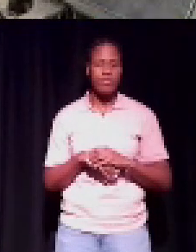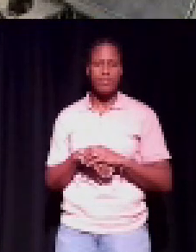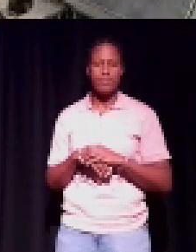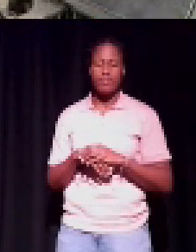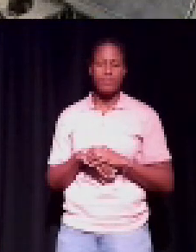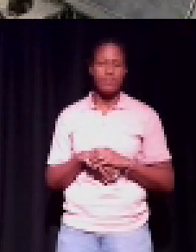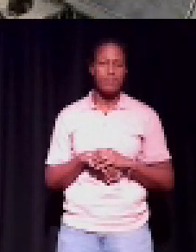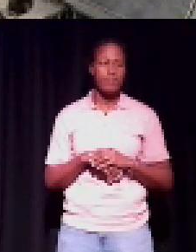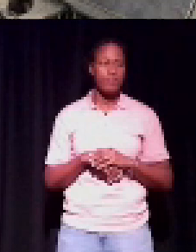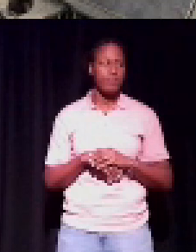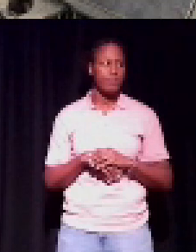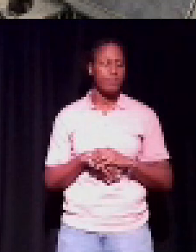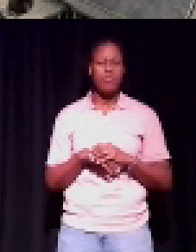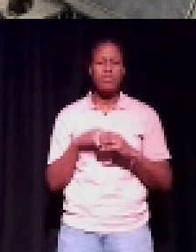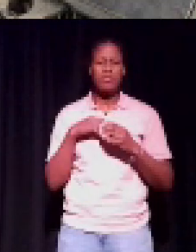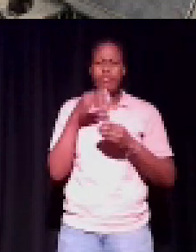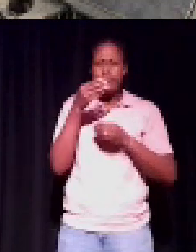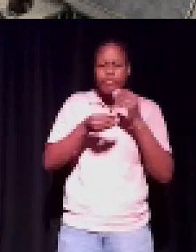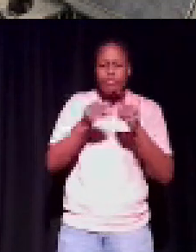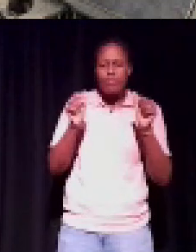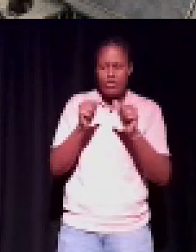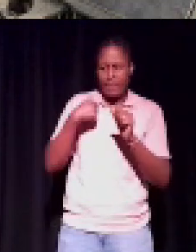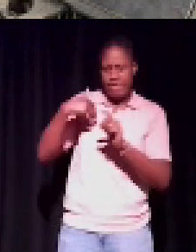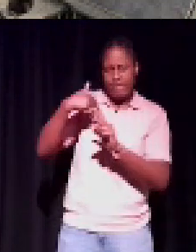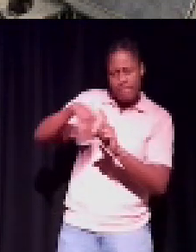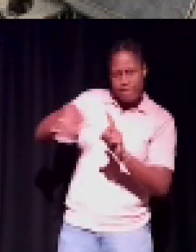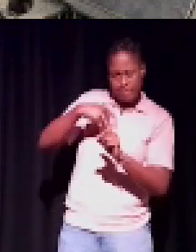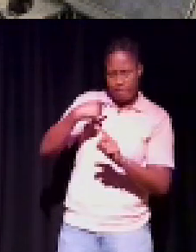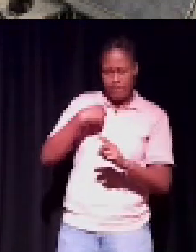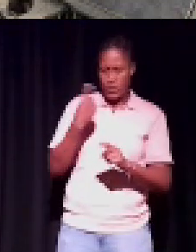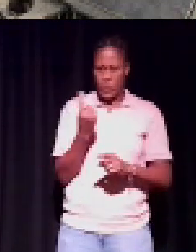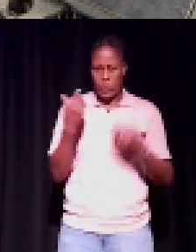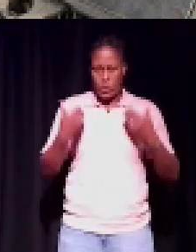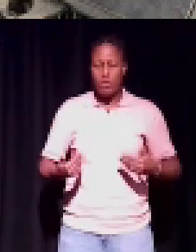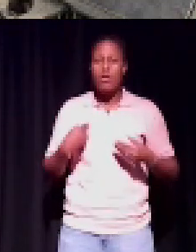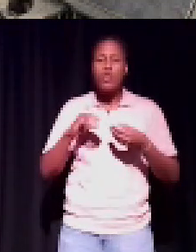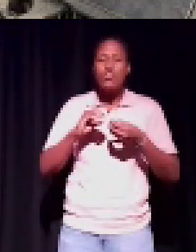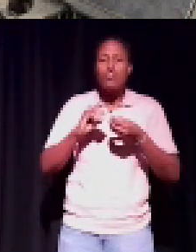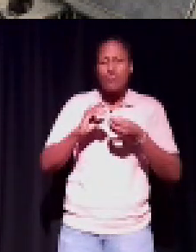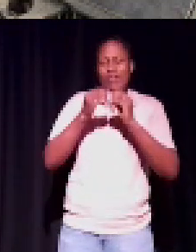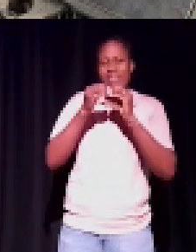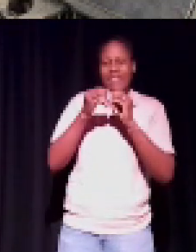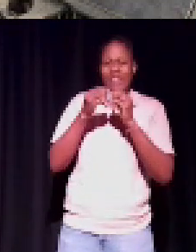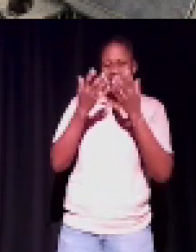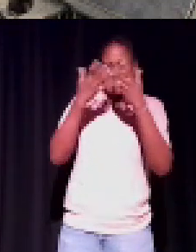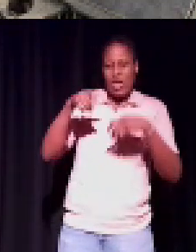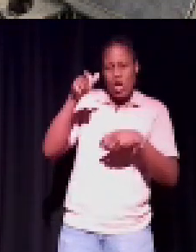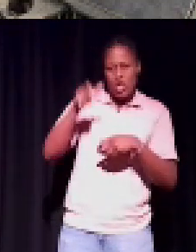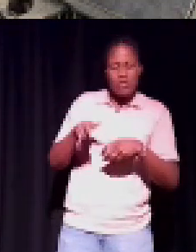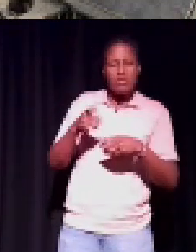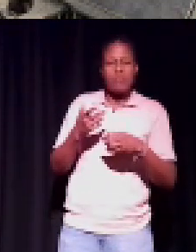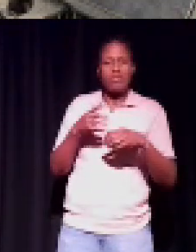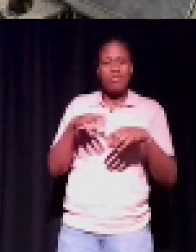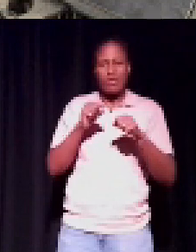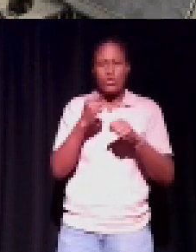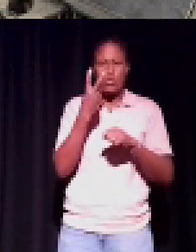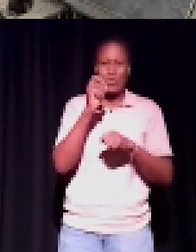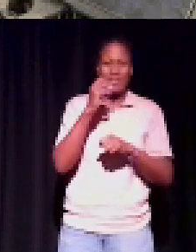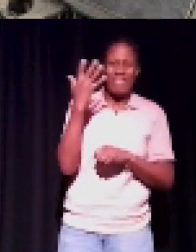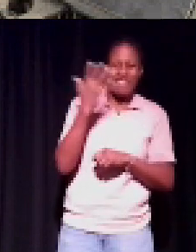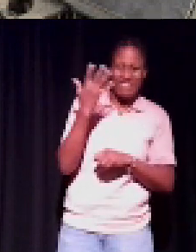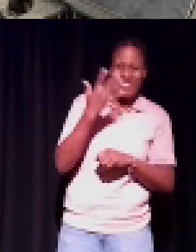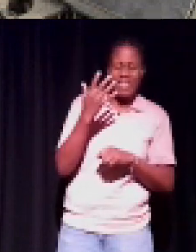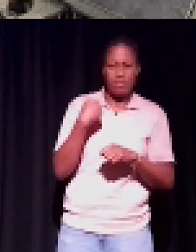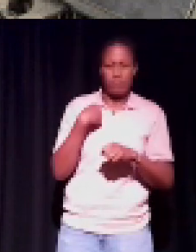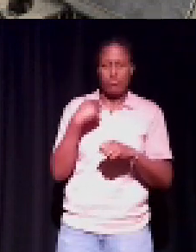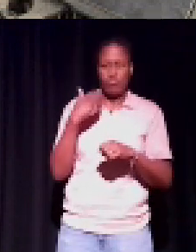So just a little bit about myself. I'm a creative technologist since around 2015. I've been doing that as a job for